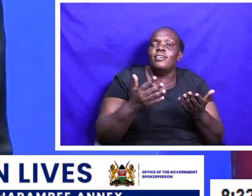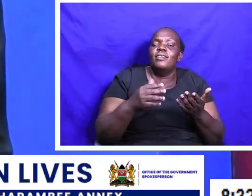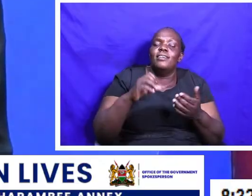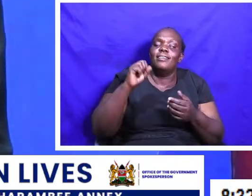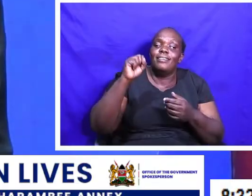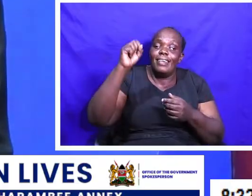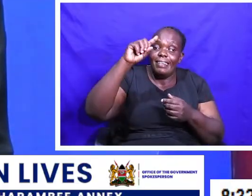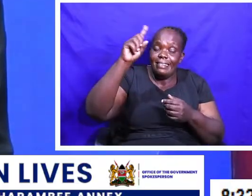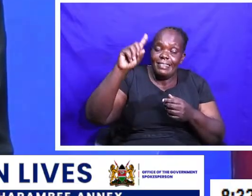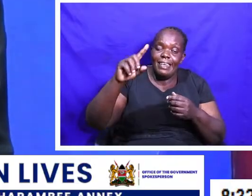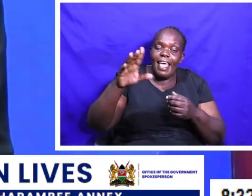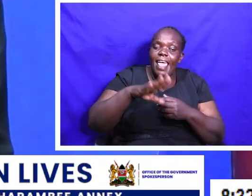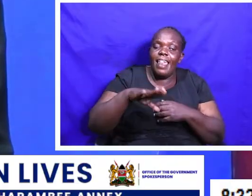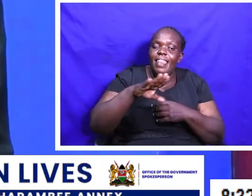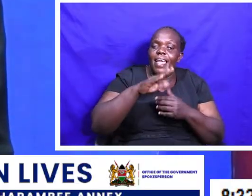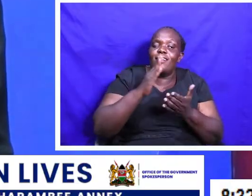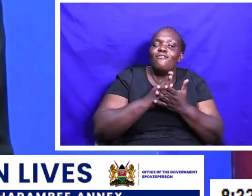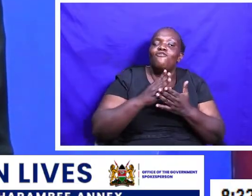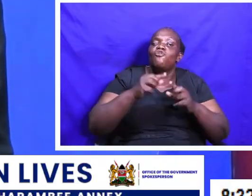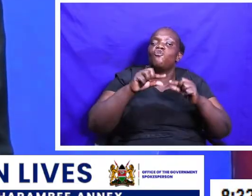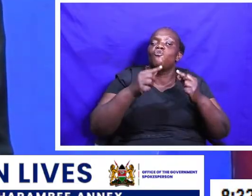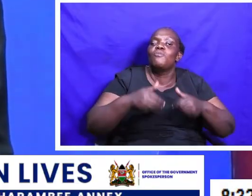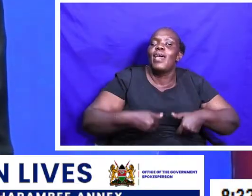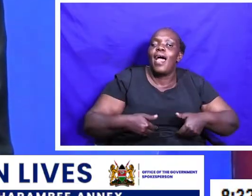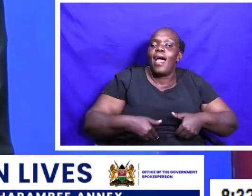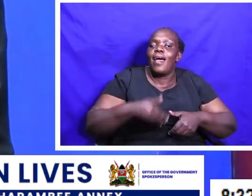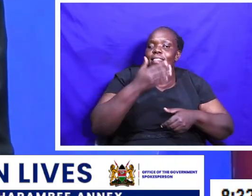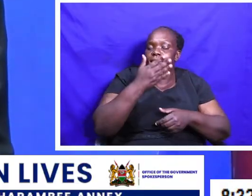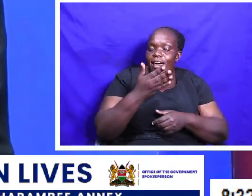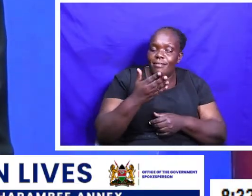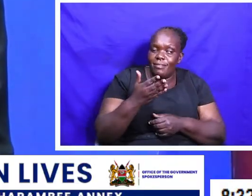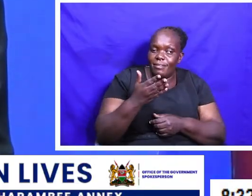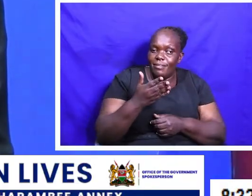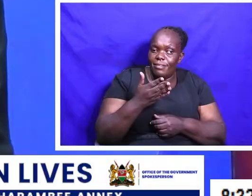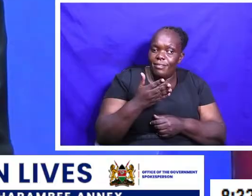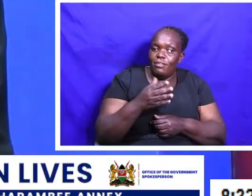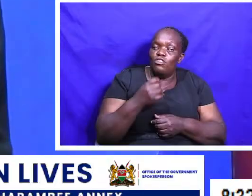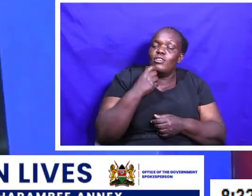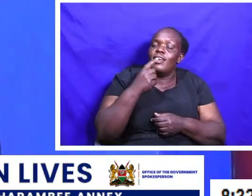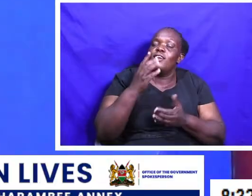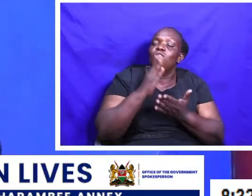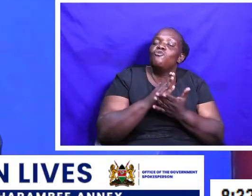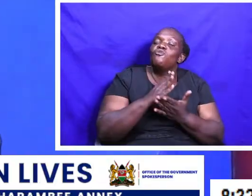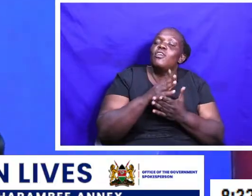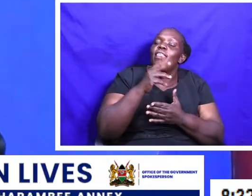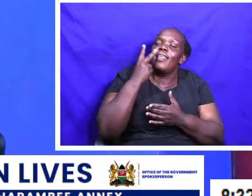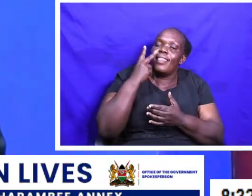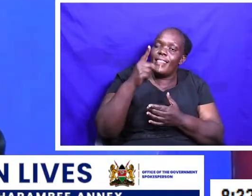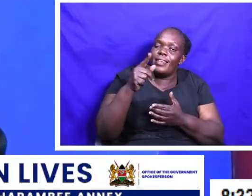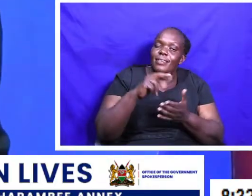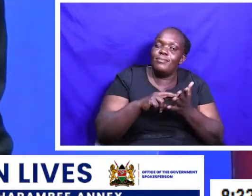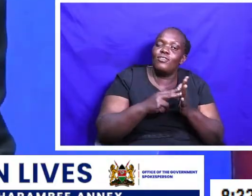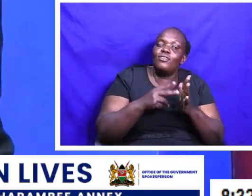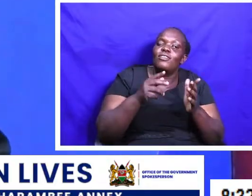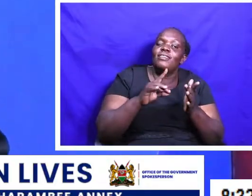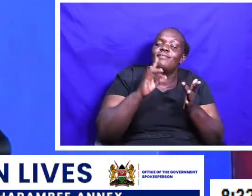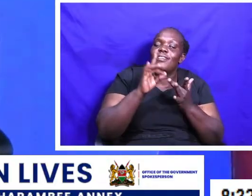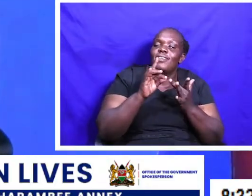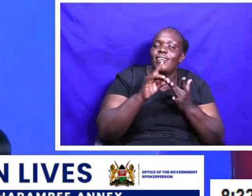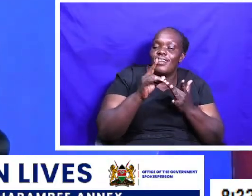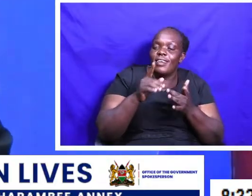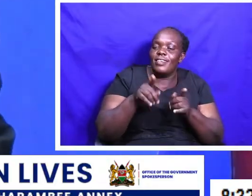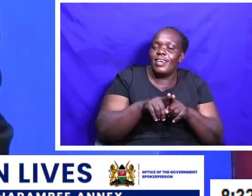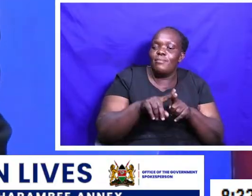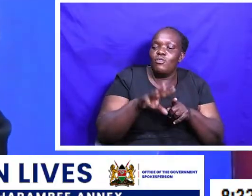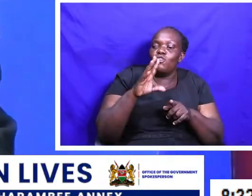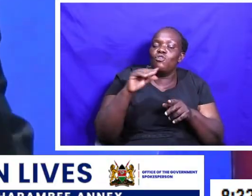Gen Z issues or that young group. Yeah. Instead of saying, look, this project is specifically,